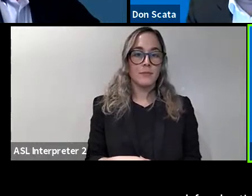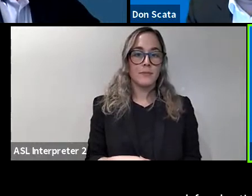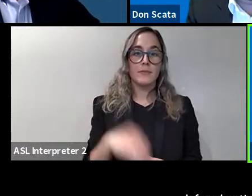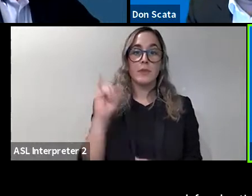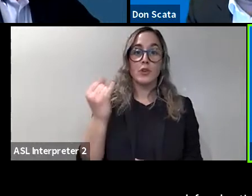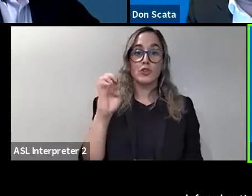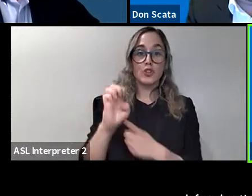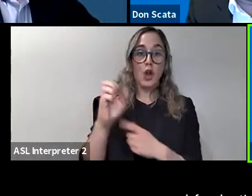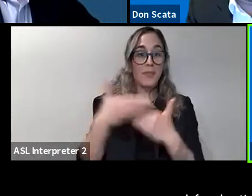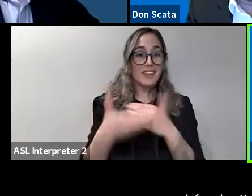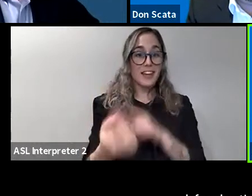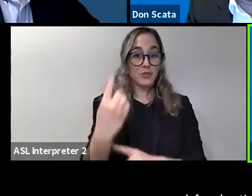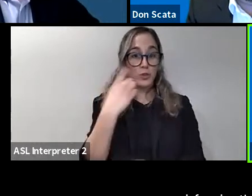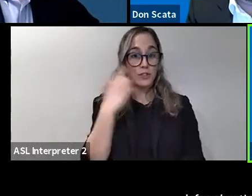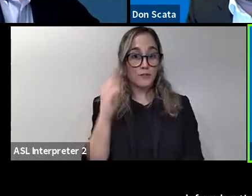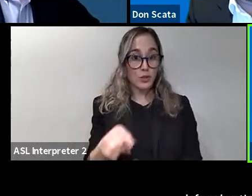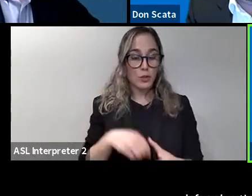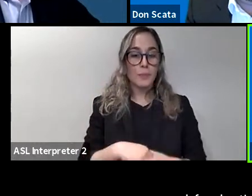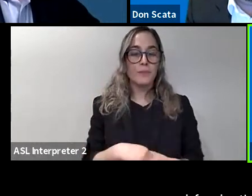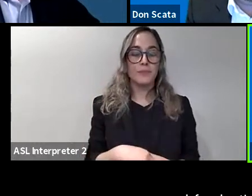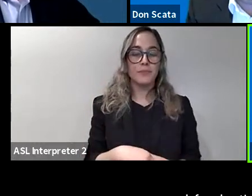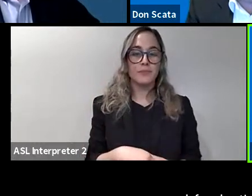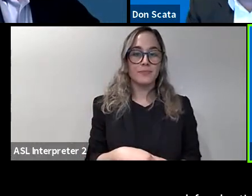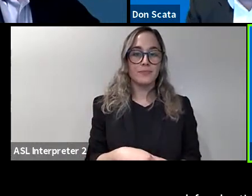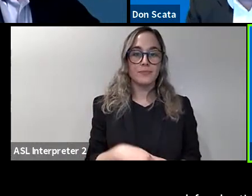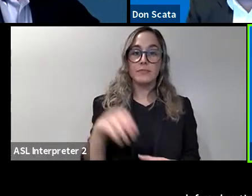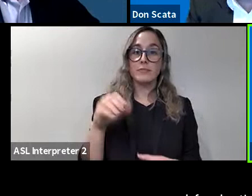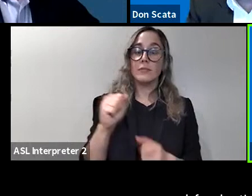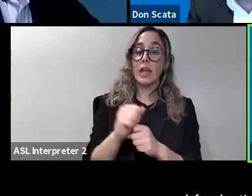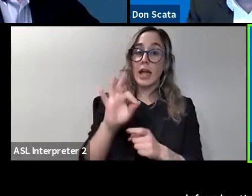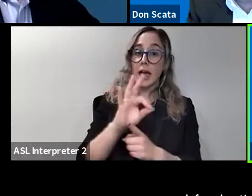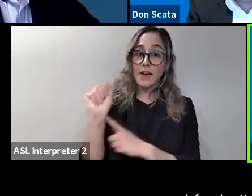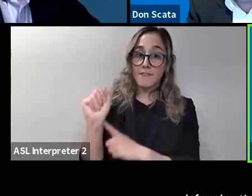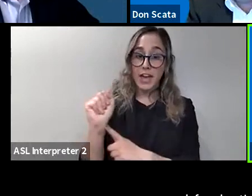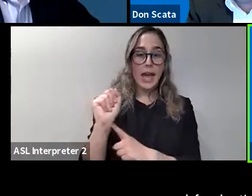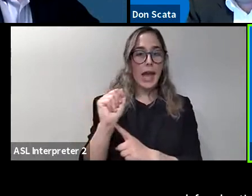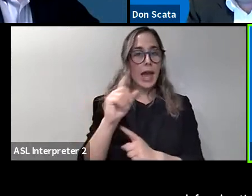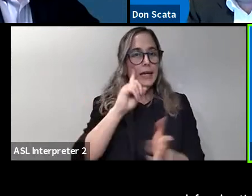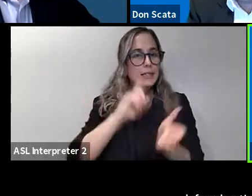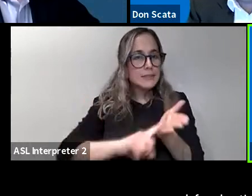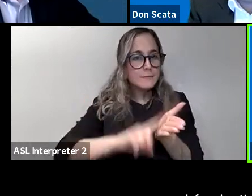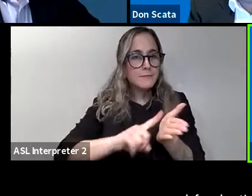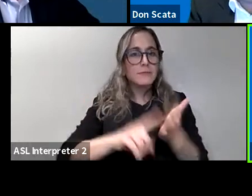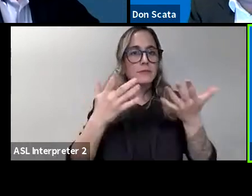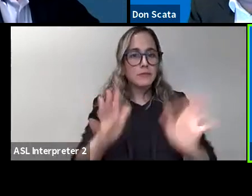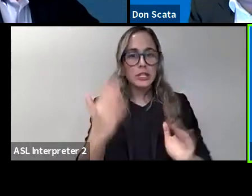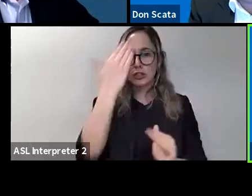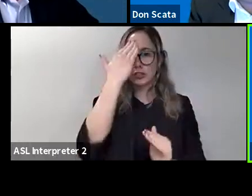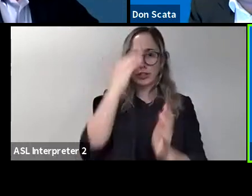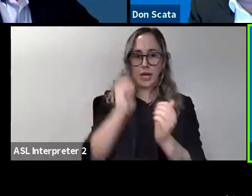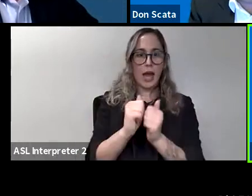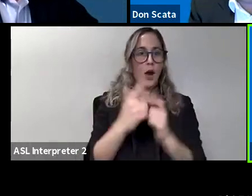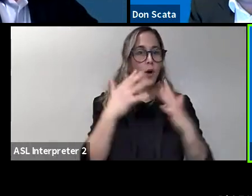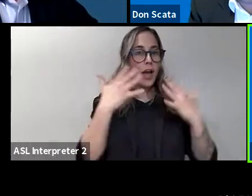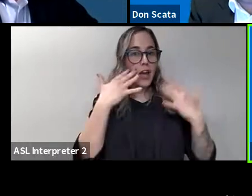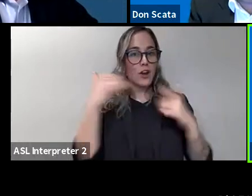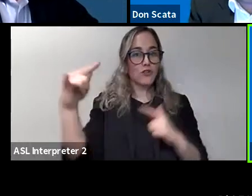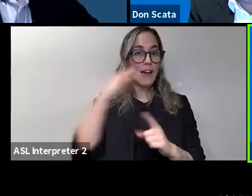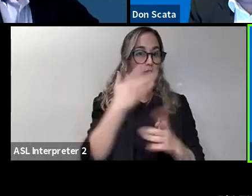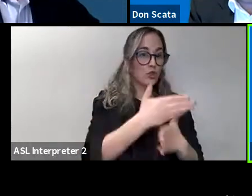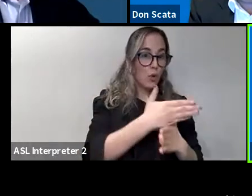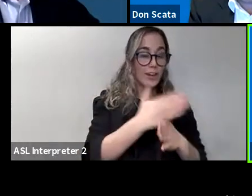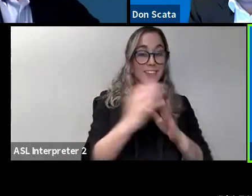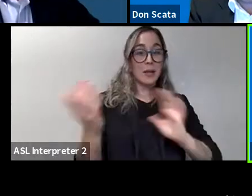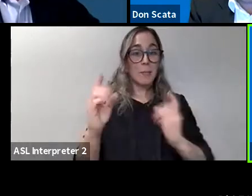Joe, the next one is for you. Did FAA study how aircraft noise annoyance compared to annoyance